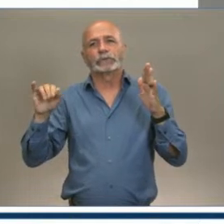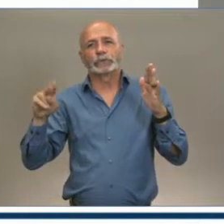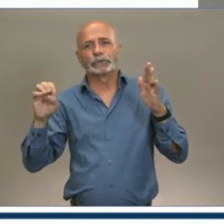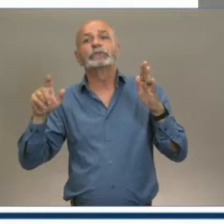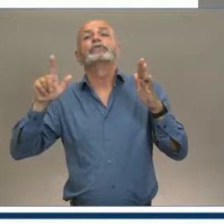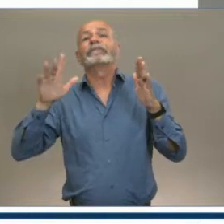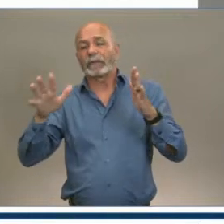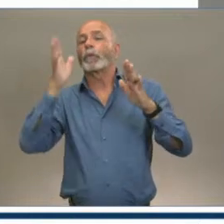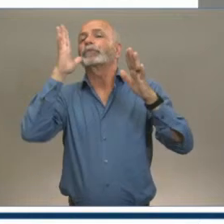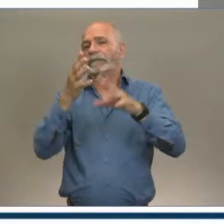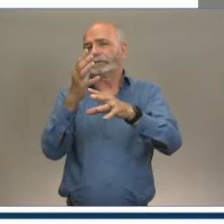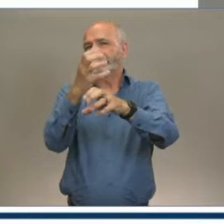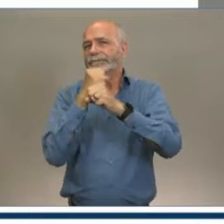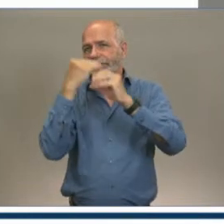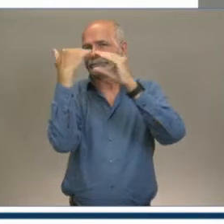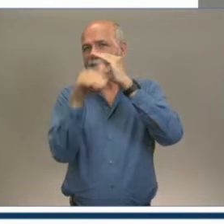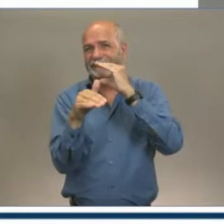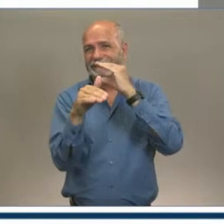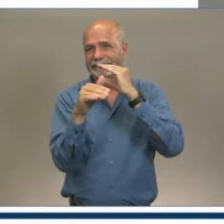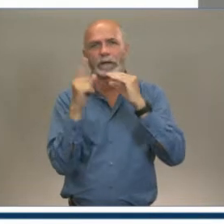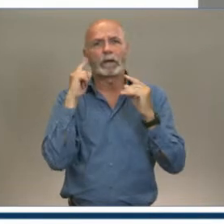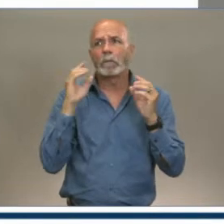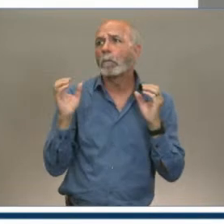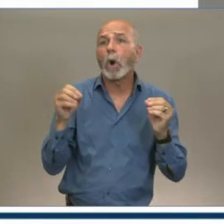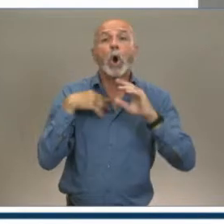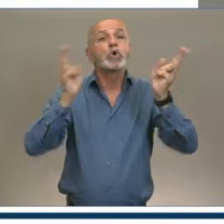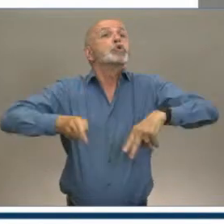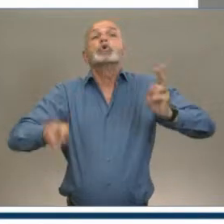before you start using the vaccine, the booking site.